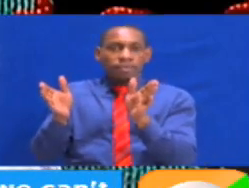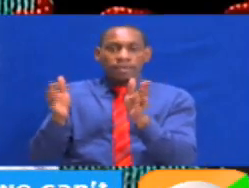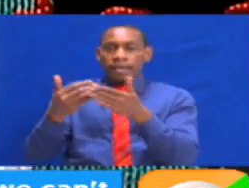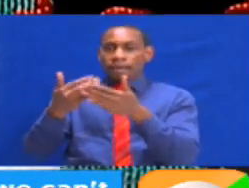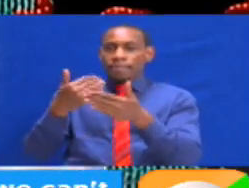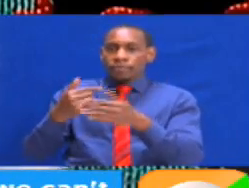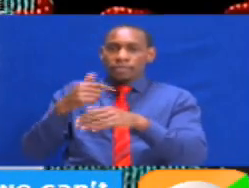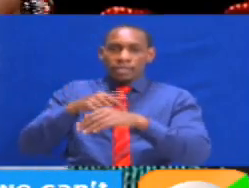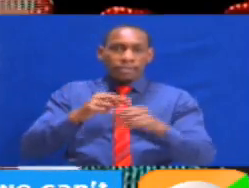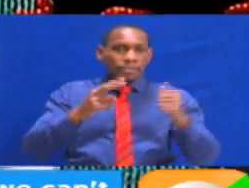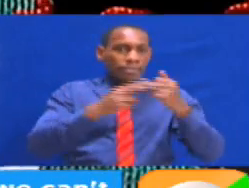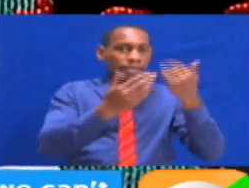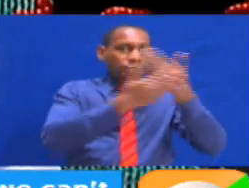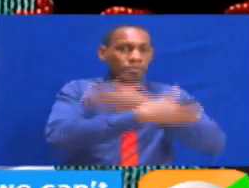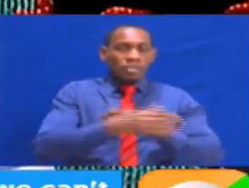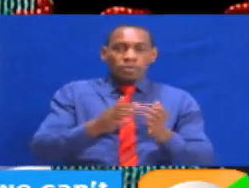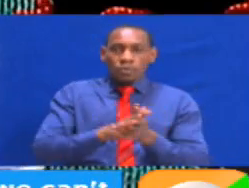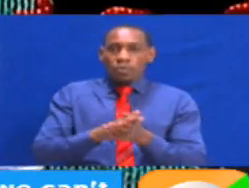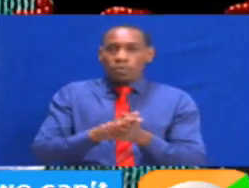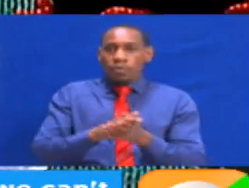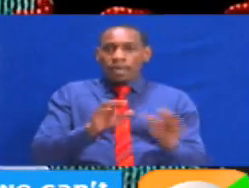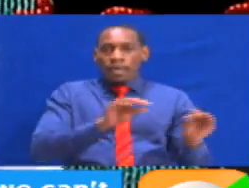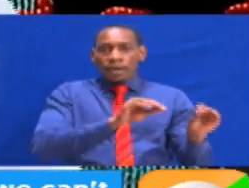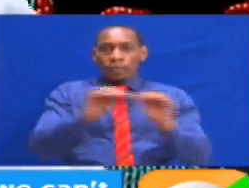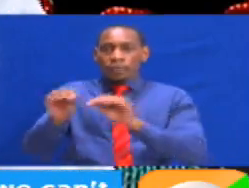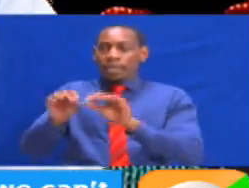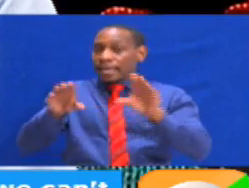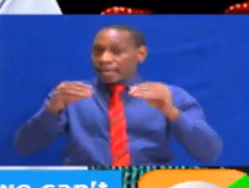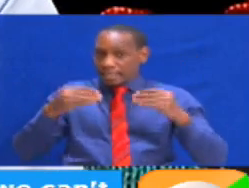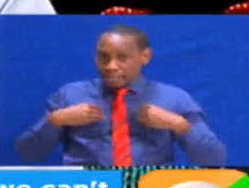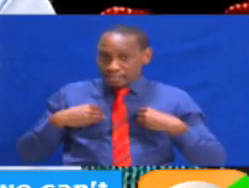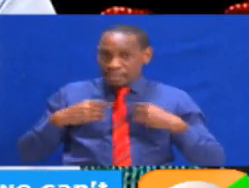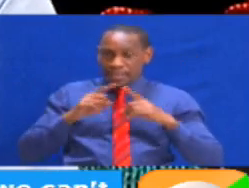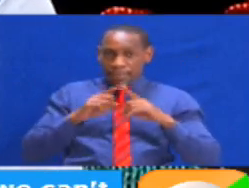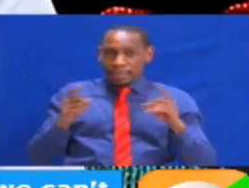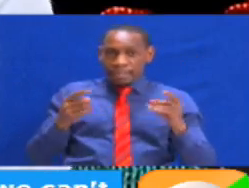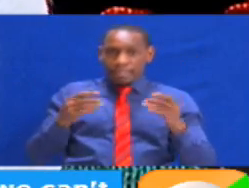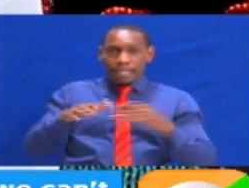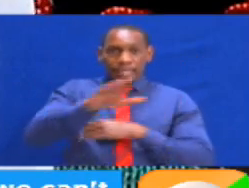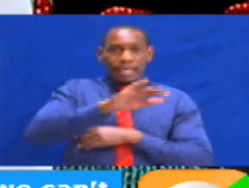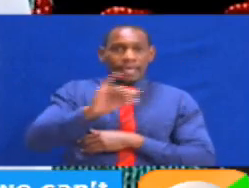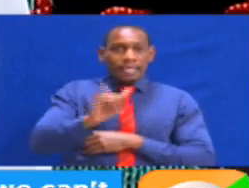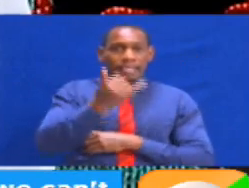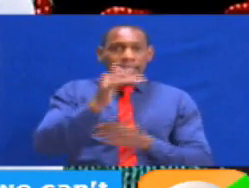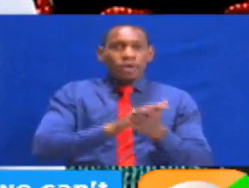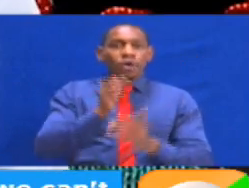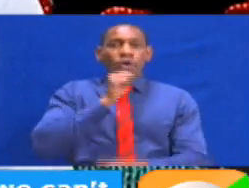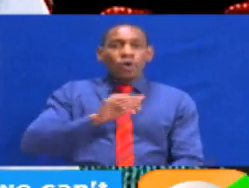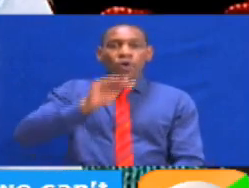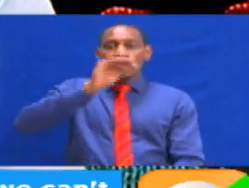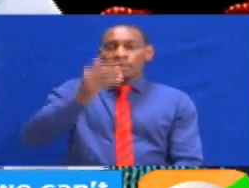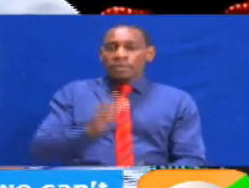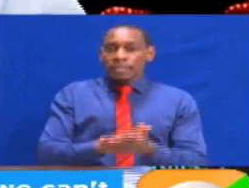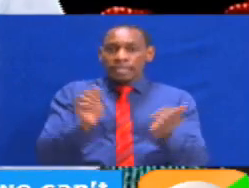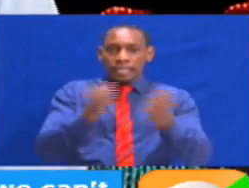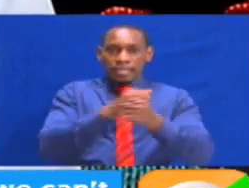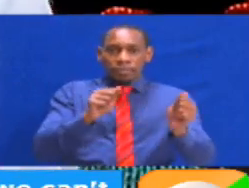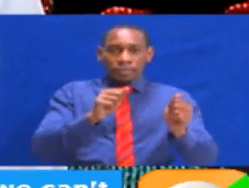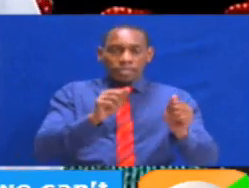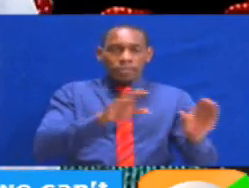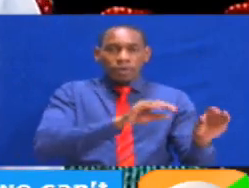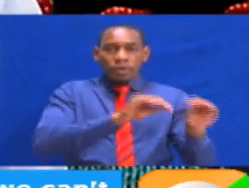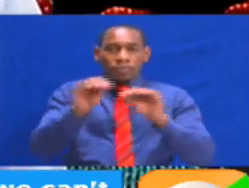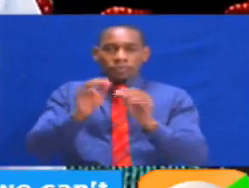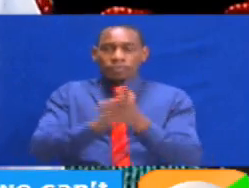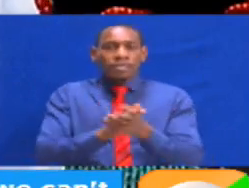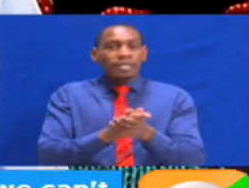before curfew hours, the movement is allowed. But now in an area like Eastleigh, Old Town, you can't move, it's